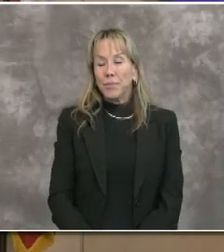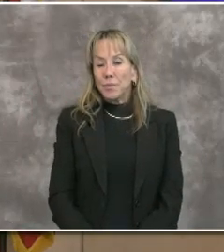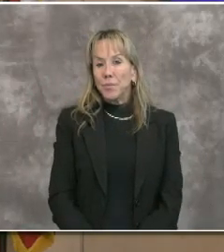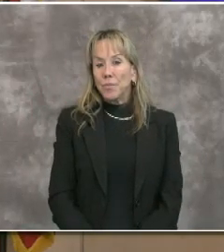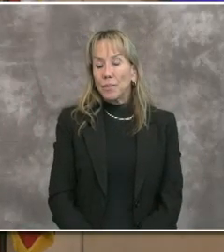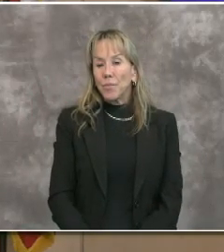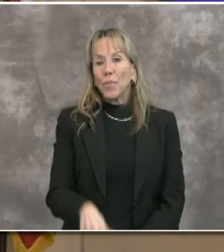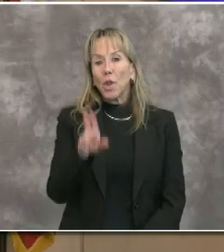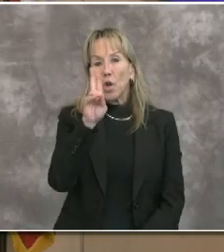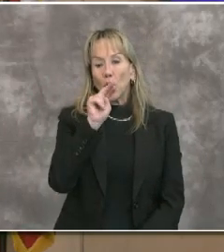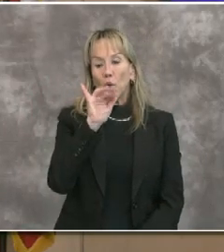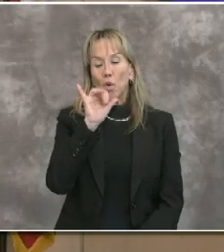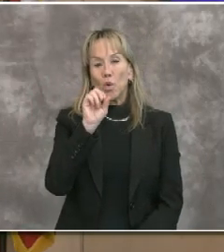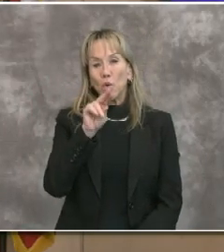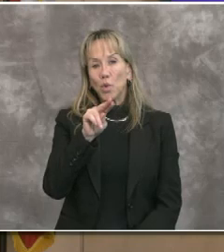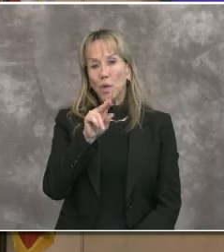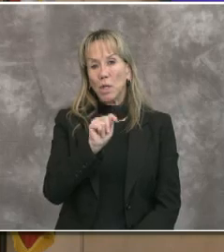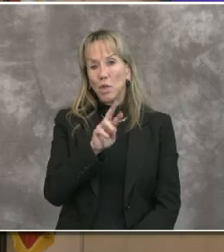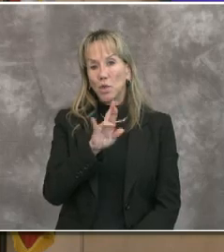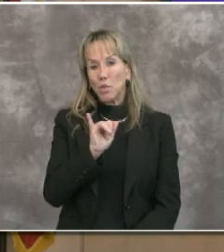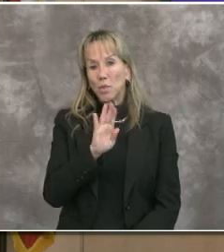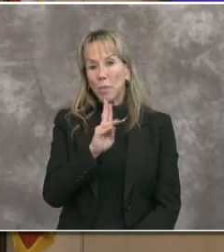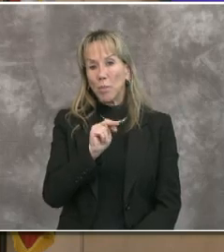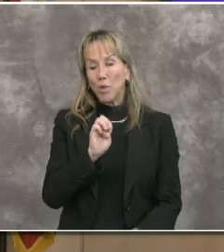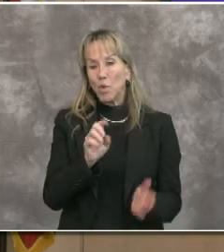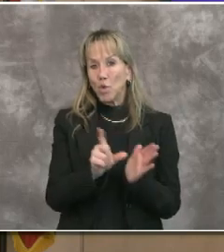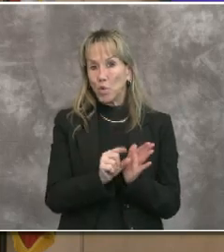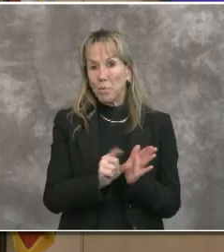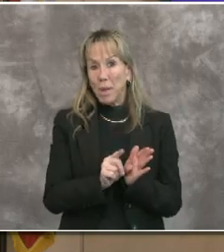Union Tribune, please state your name and question.